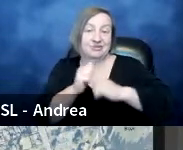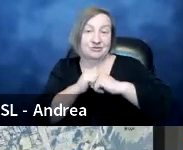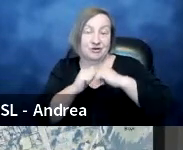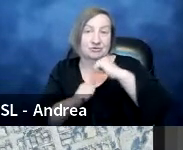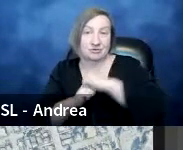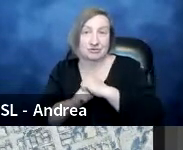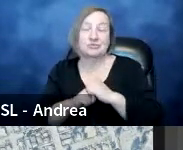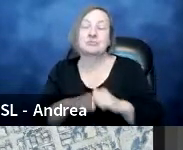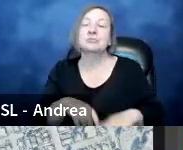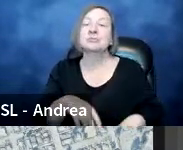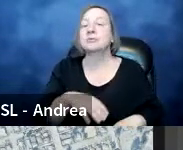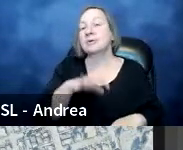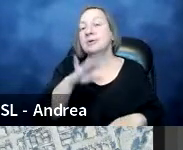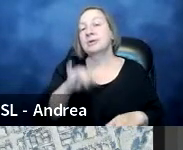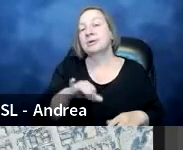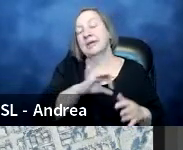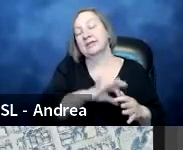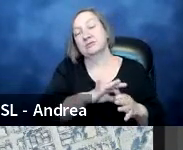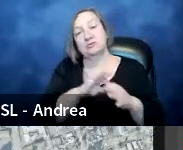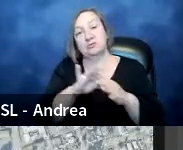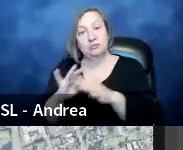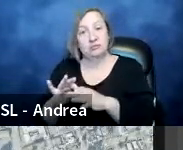related to the